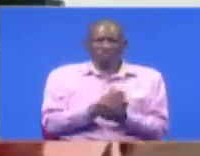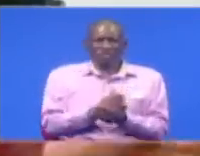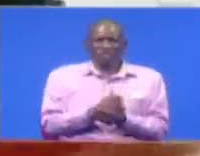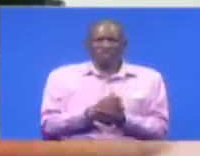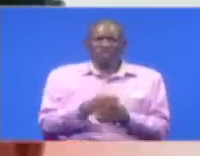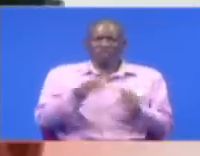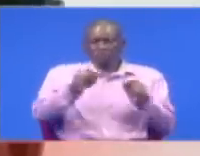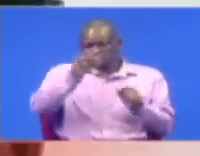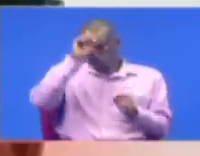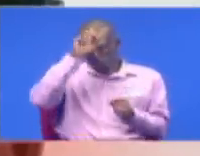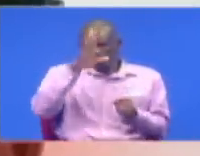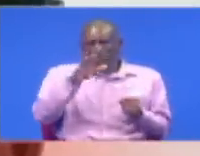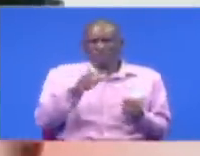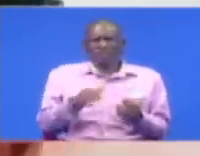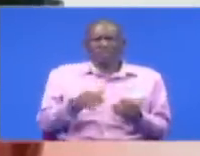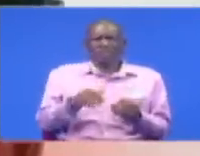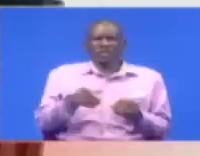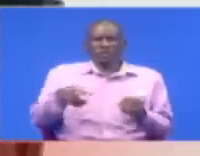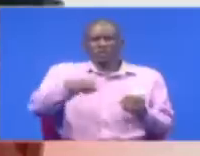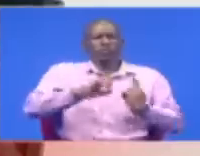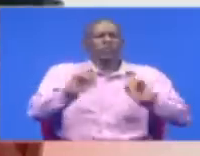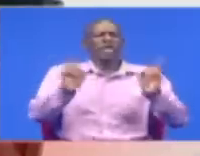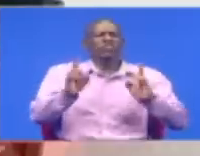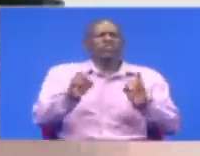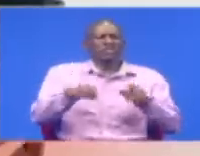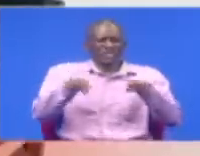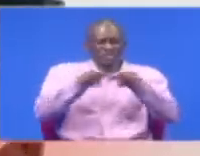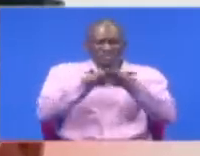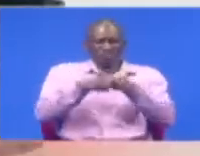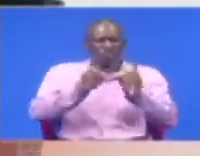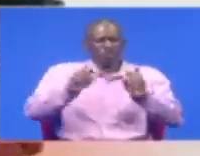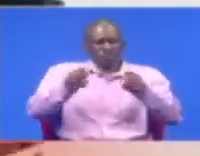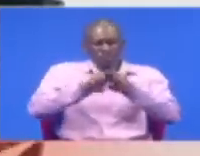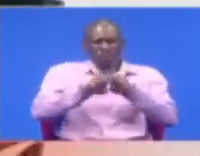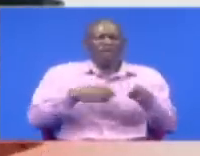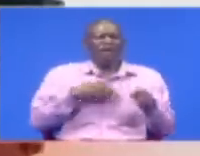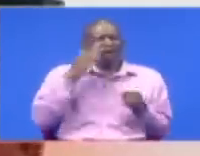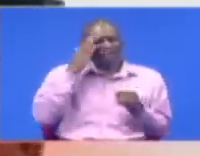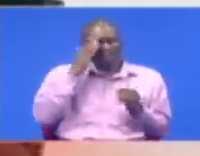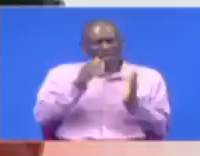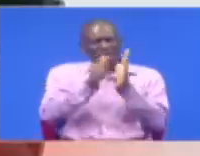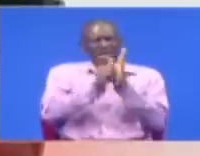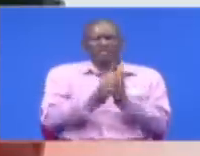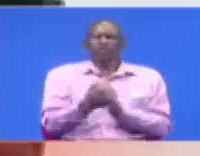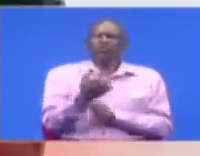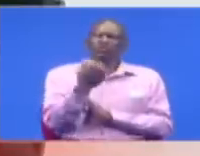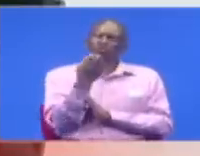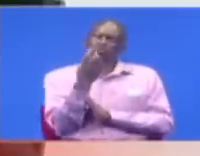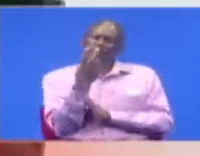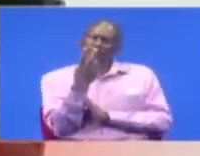may be surprised, my lord, we are not very dissimilar. I think it's Article 20,